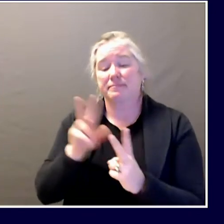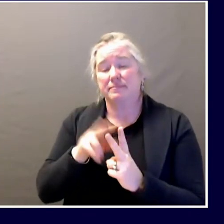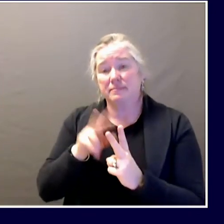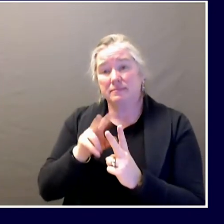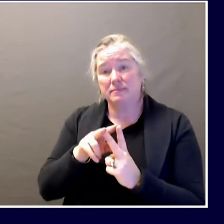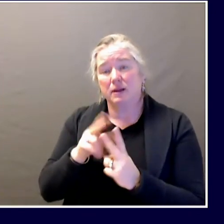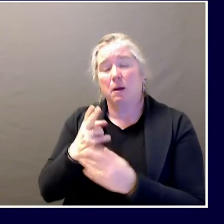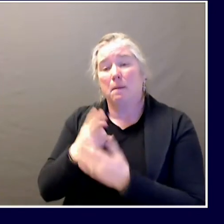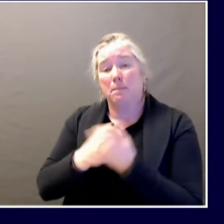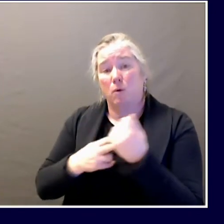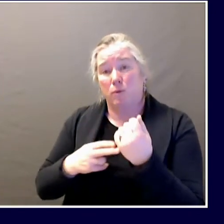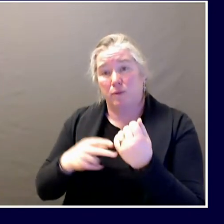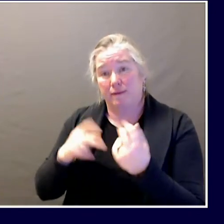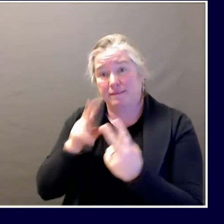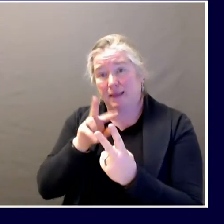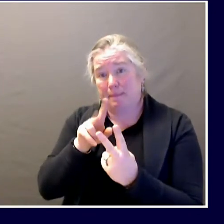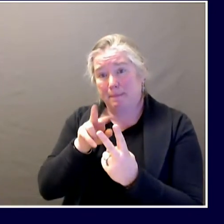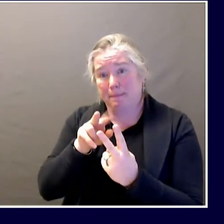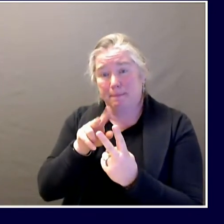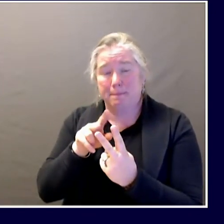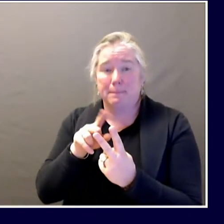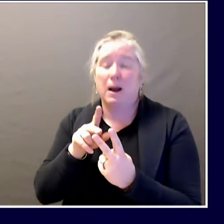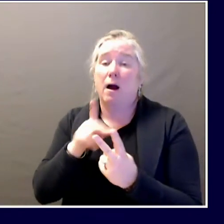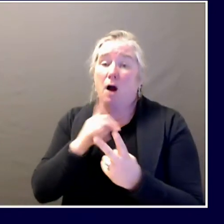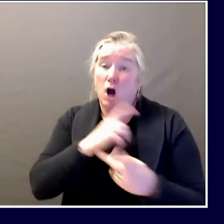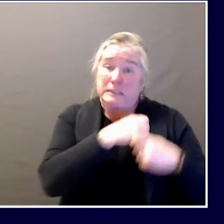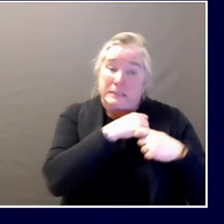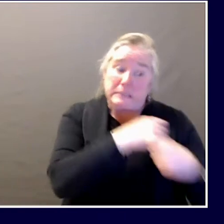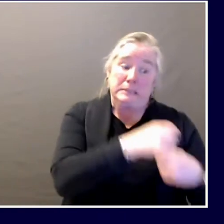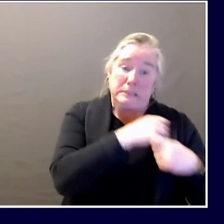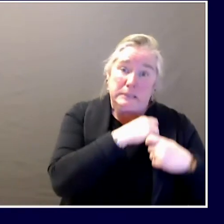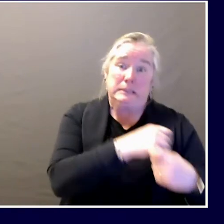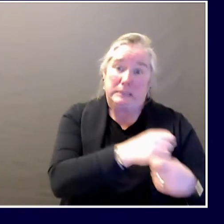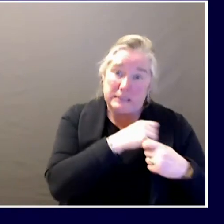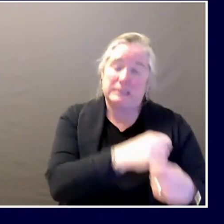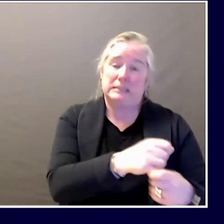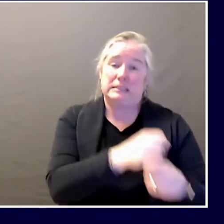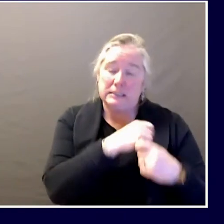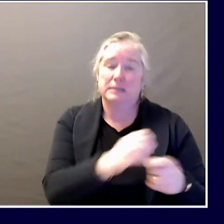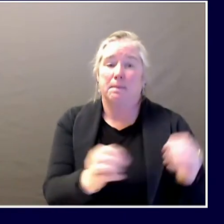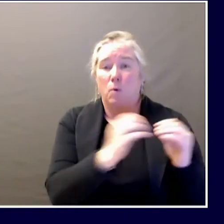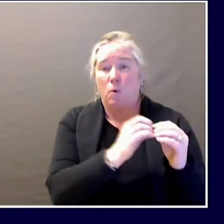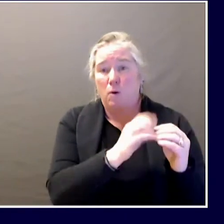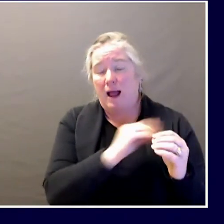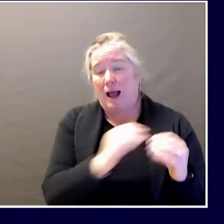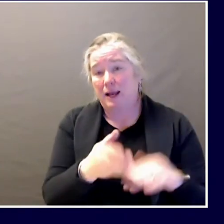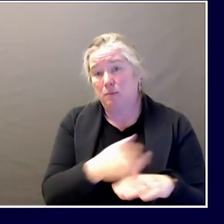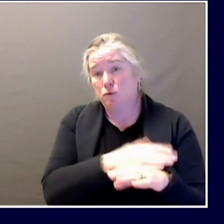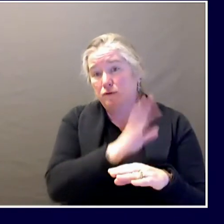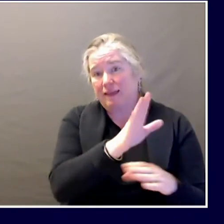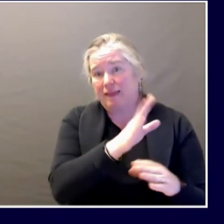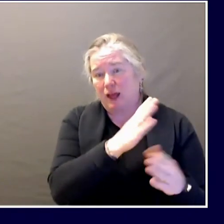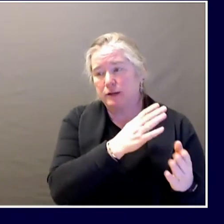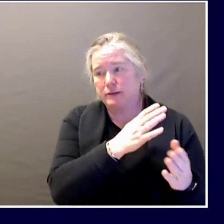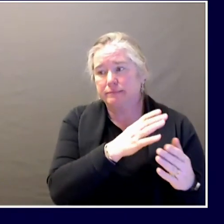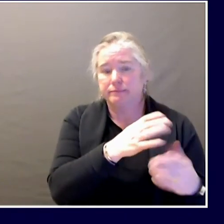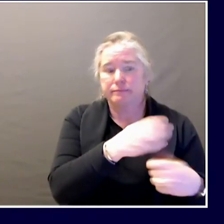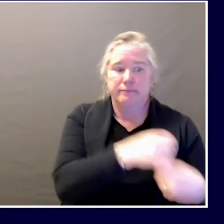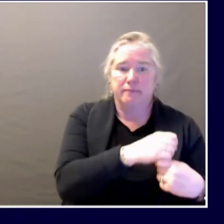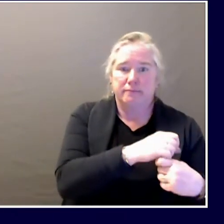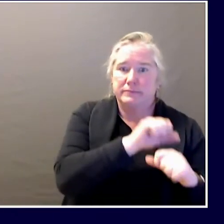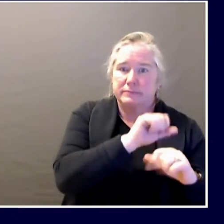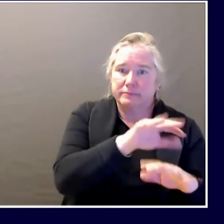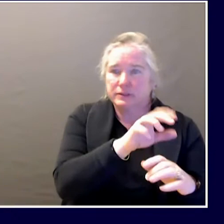both manufacturers are ramping up their capacity, and as well as making improvements in their supply and their